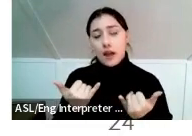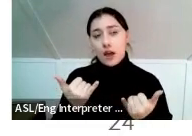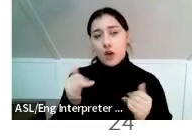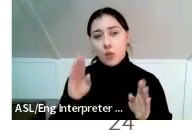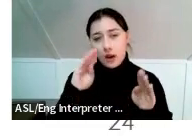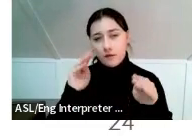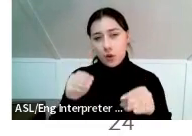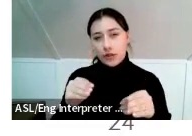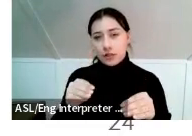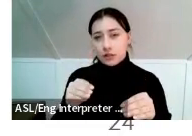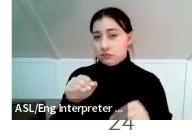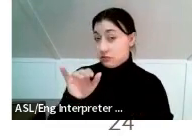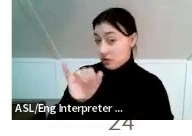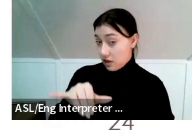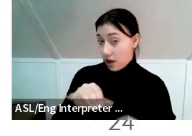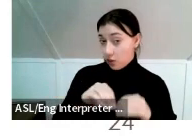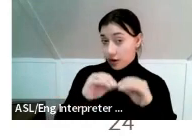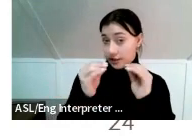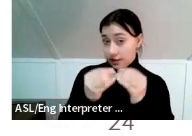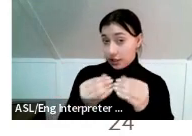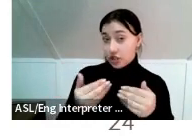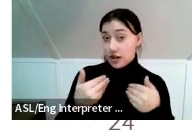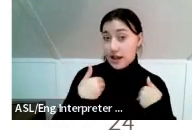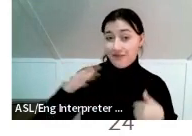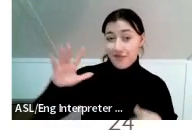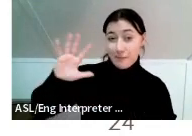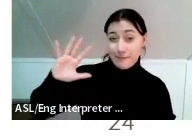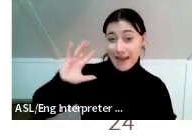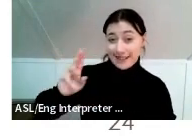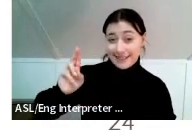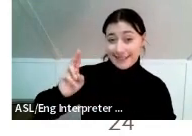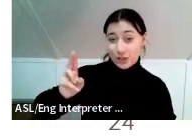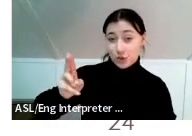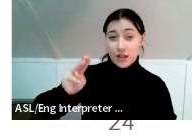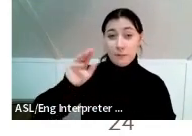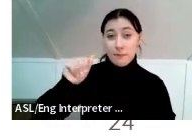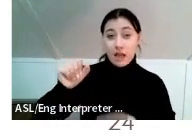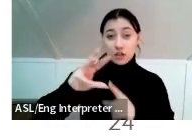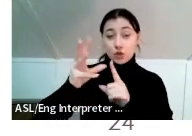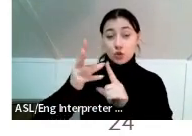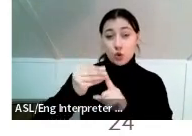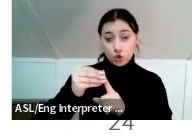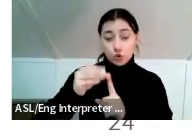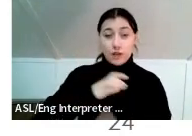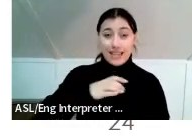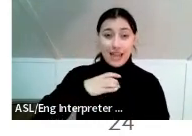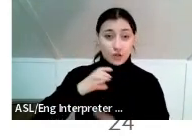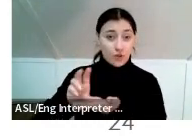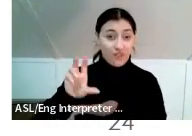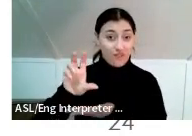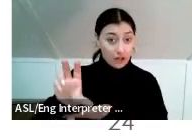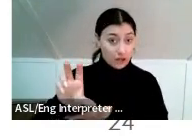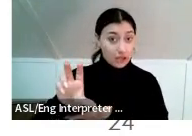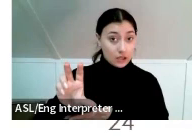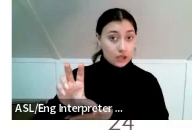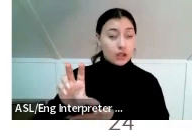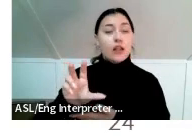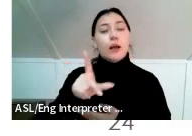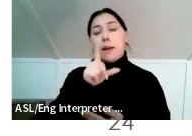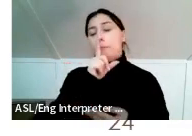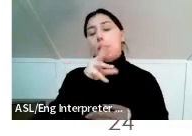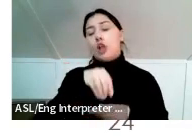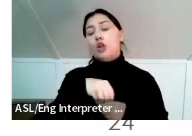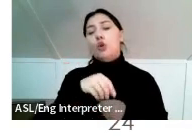at whether or not an organization has a past history of Mass Cultural Council funding. This does not include local